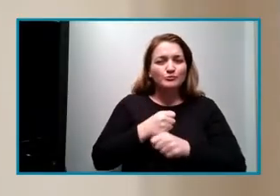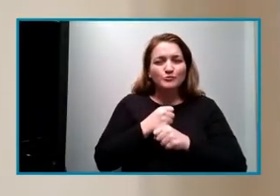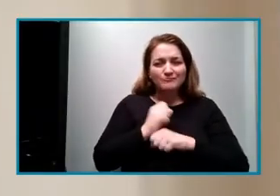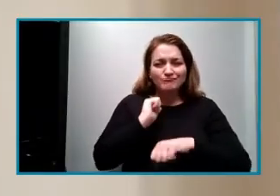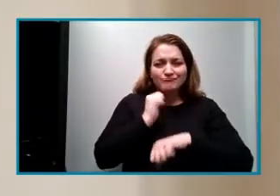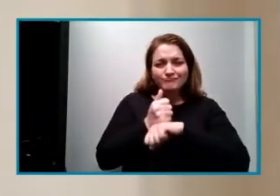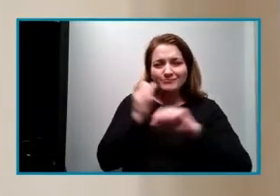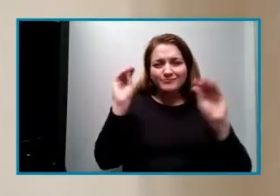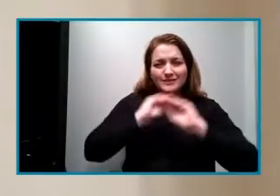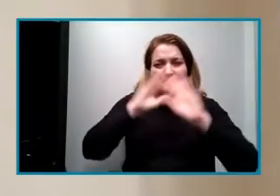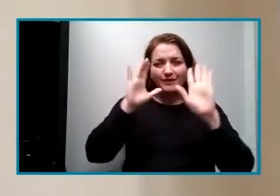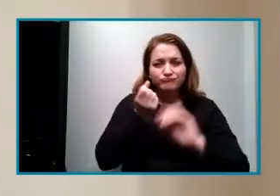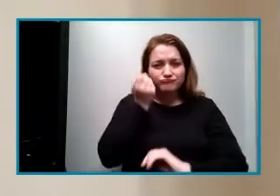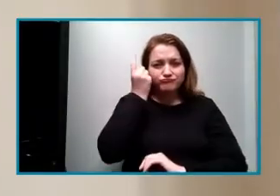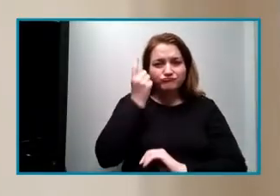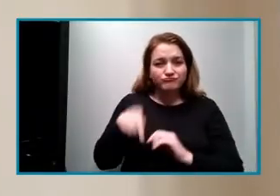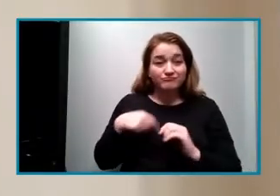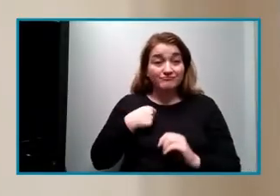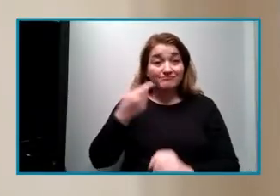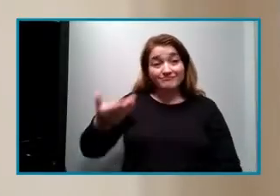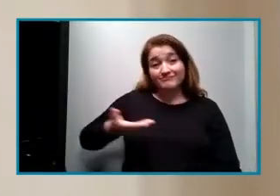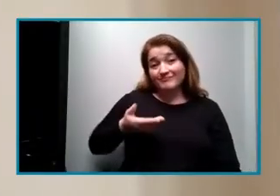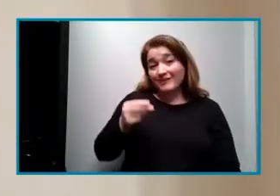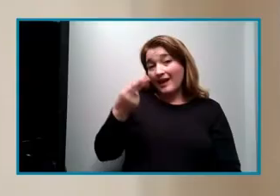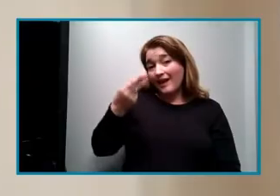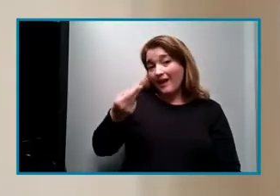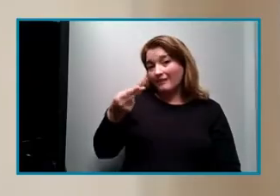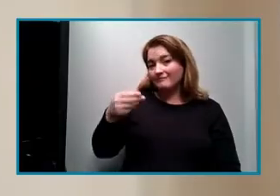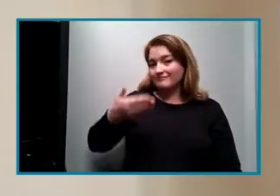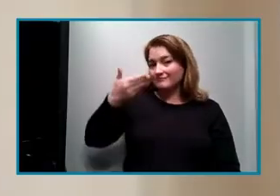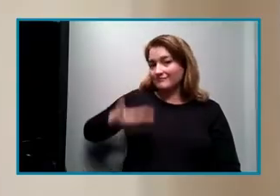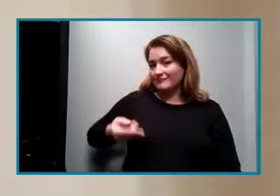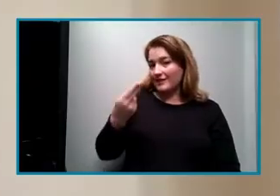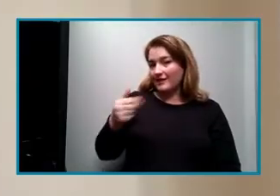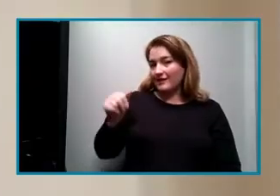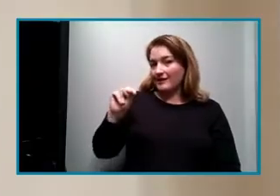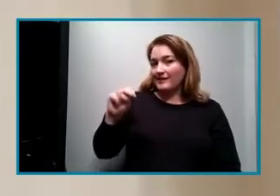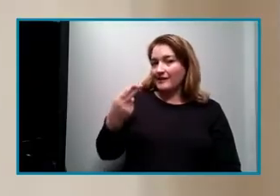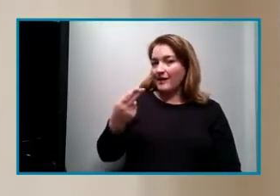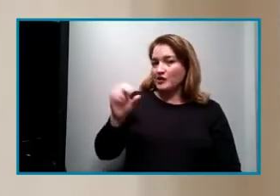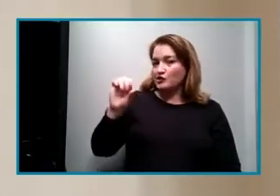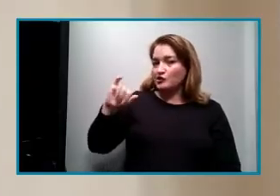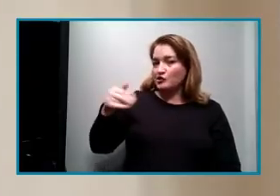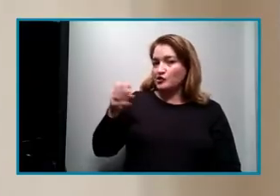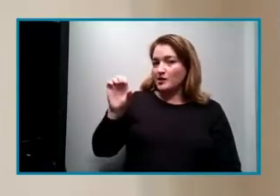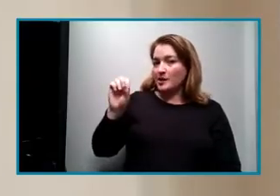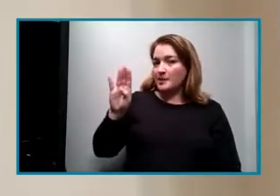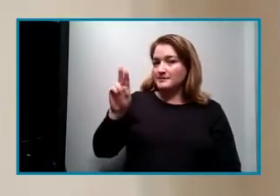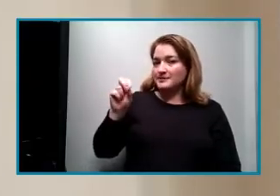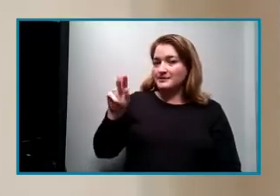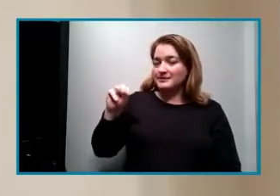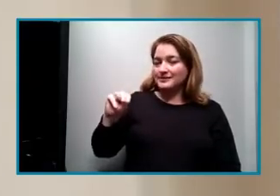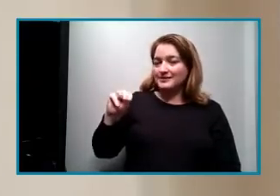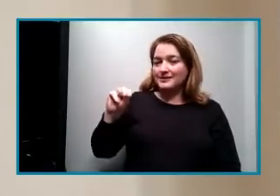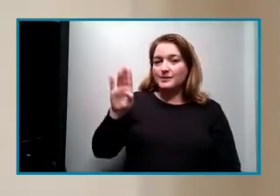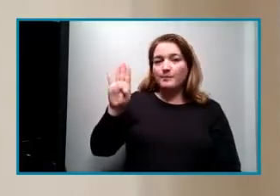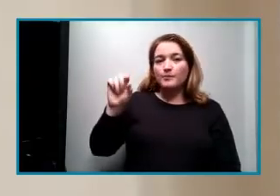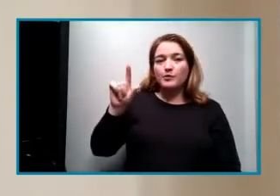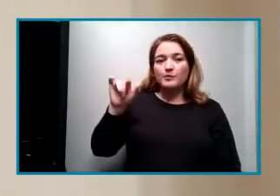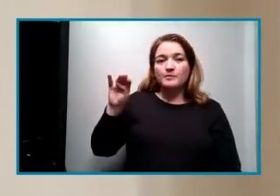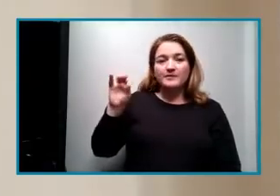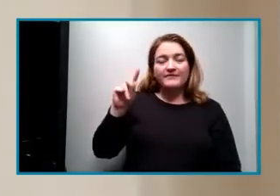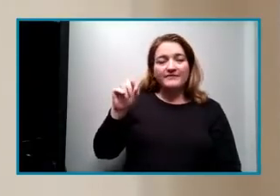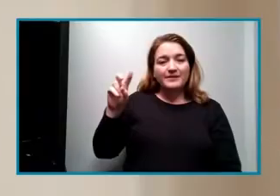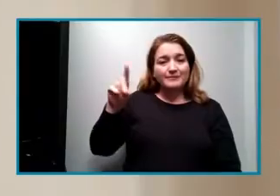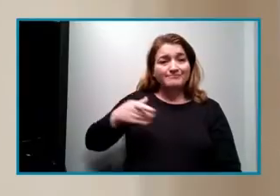and I'm the Community Engagement Manager for Creative Forces. I'm delighted to facilitate this conversation this afternoon and welcome